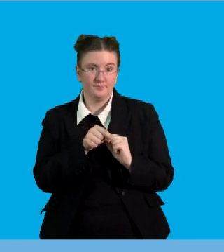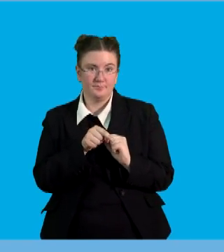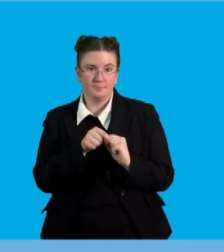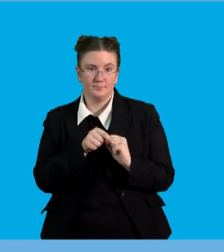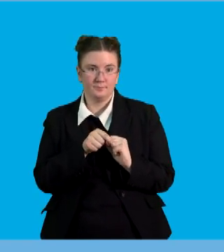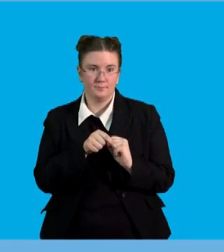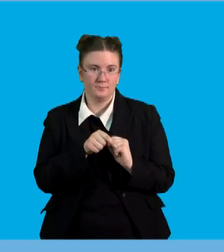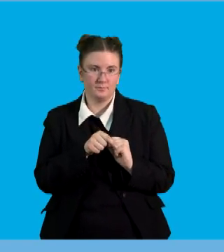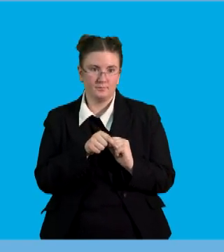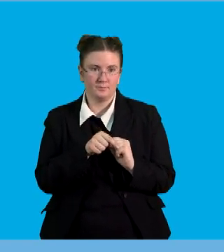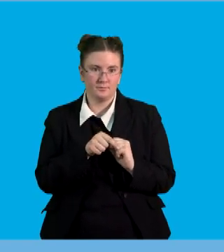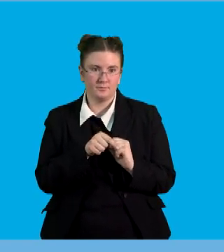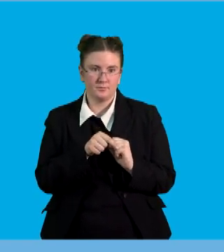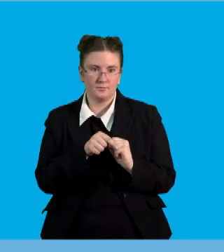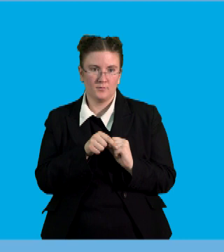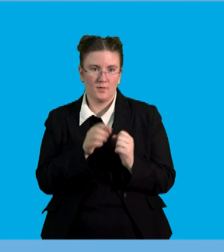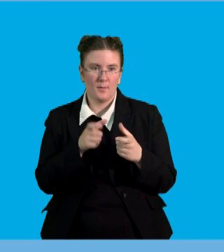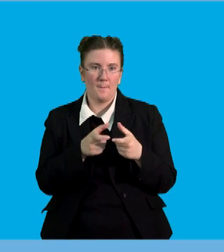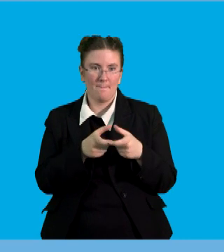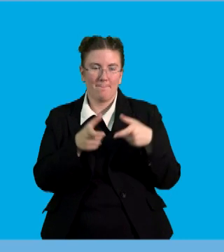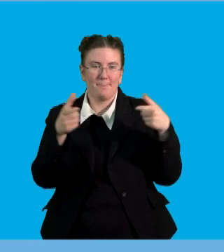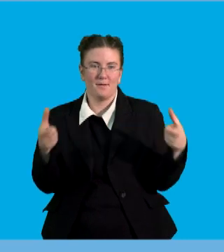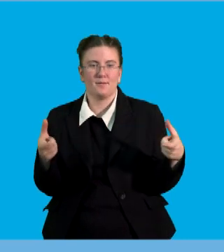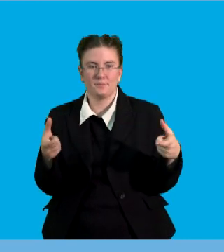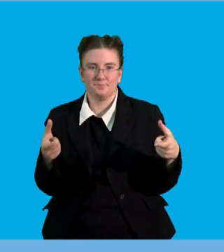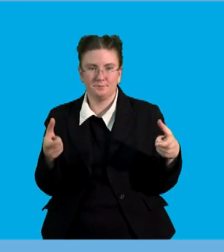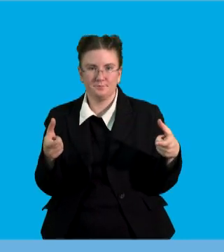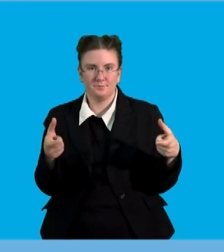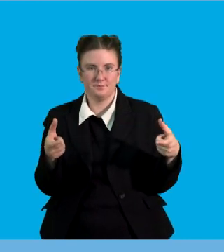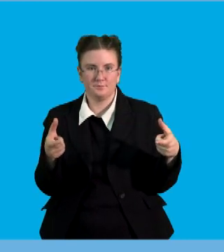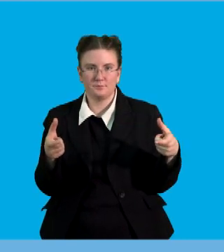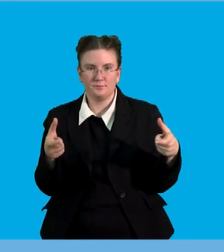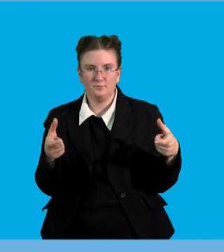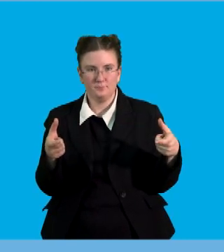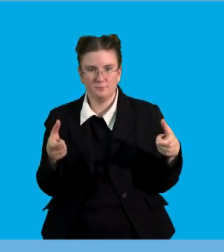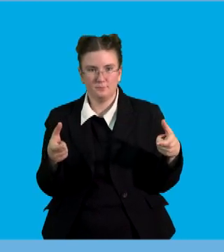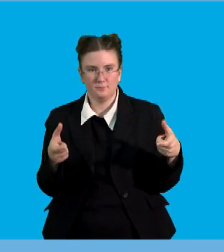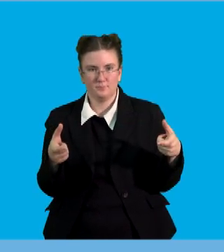They have the greatest